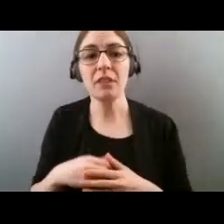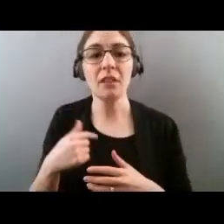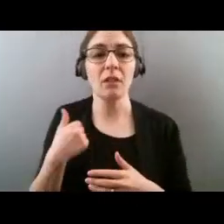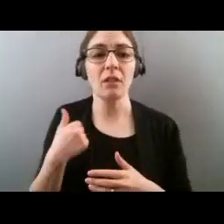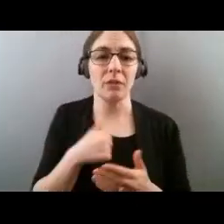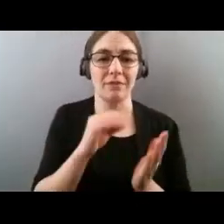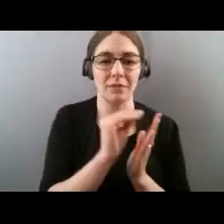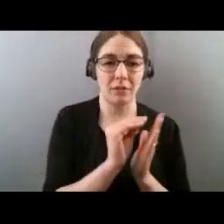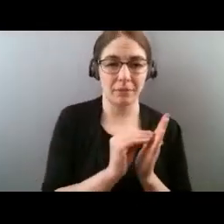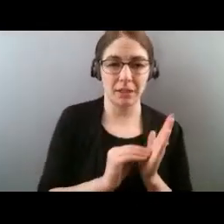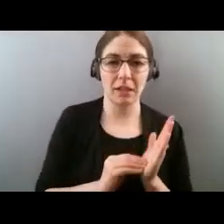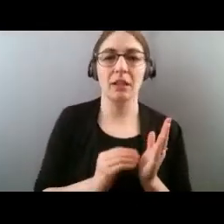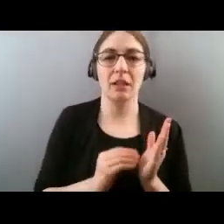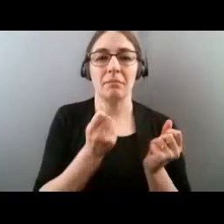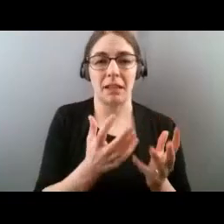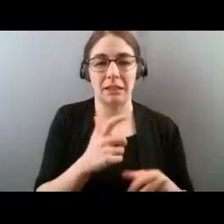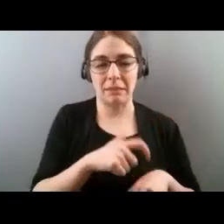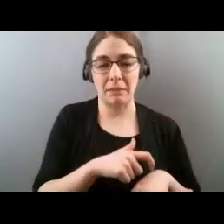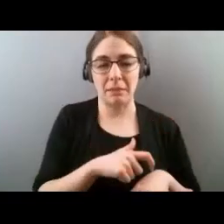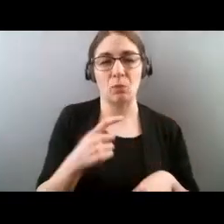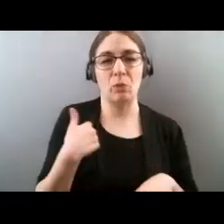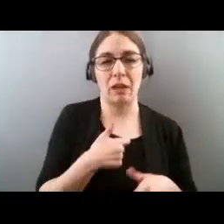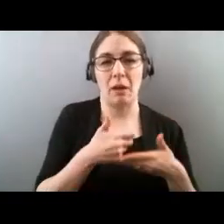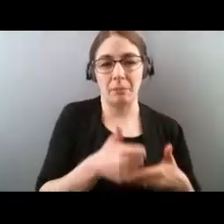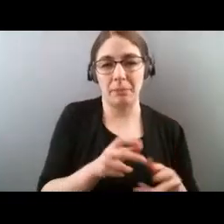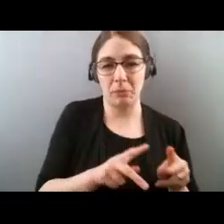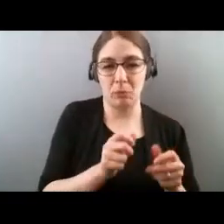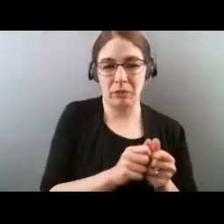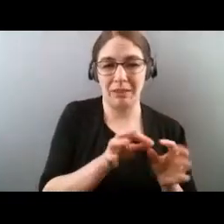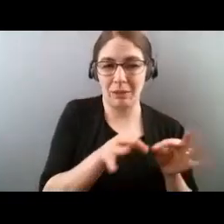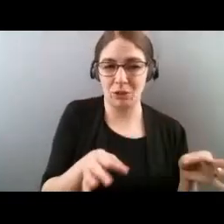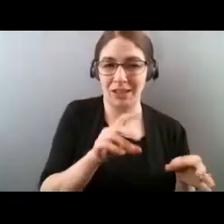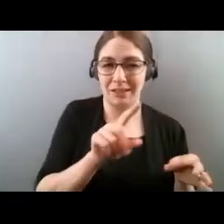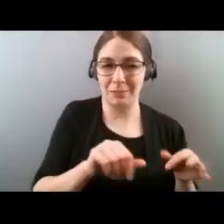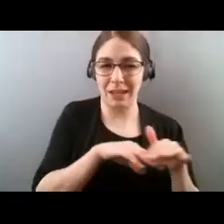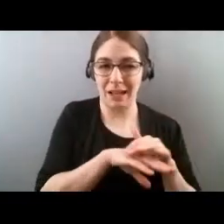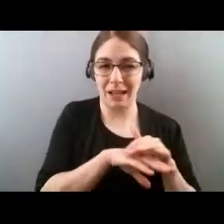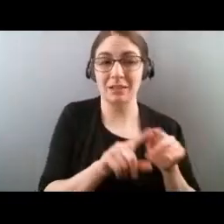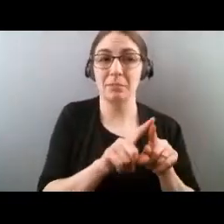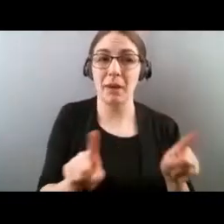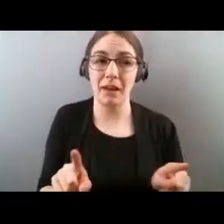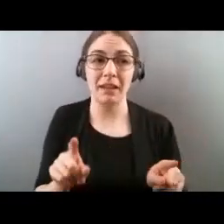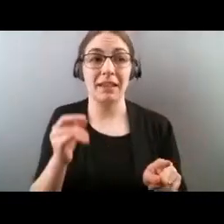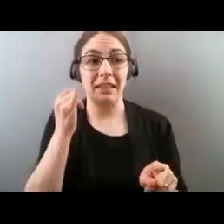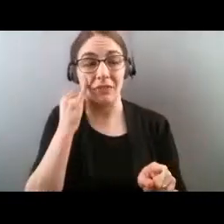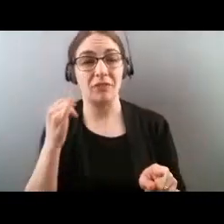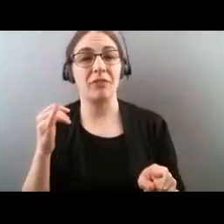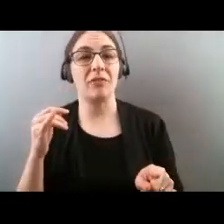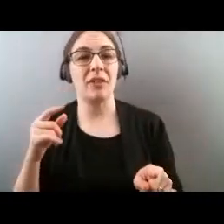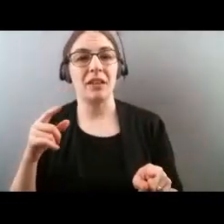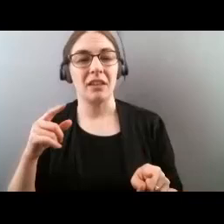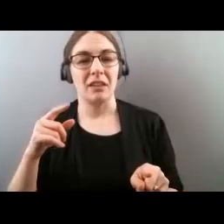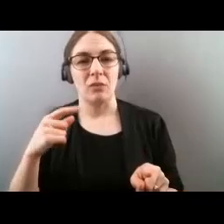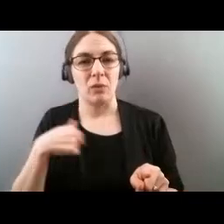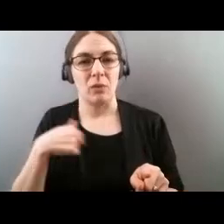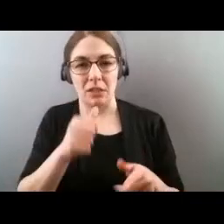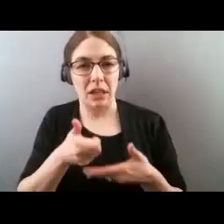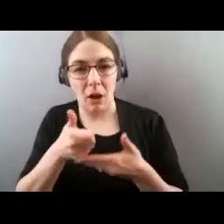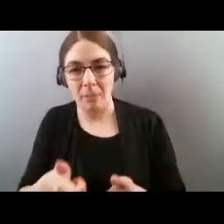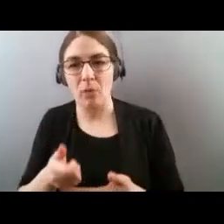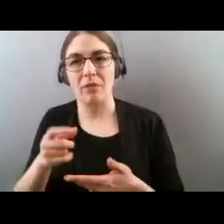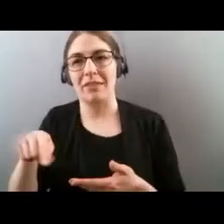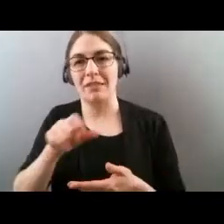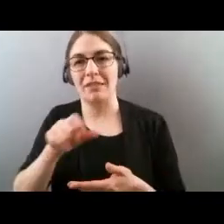people with language and disability access, but it turns out that we didn't help them very well, or they didn't really get the outcomes that they needed.